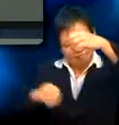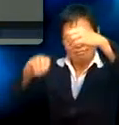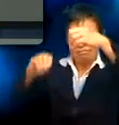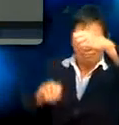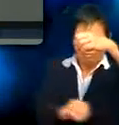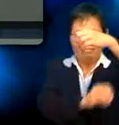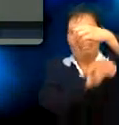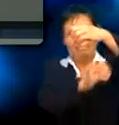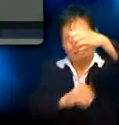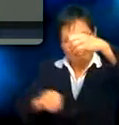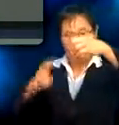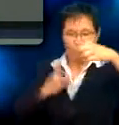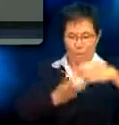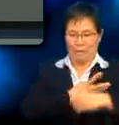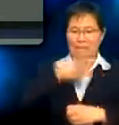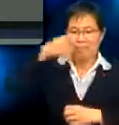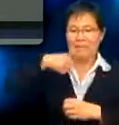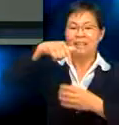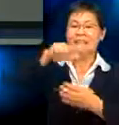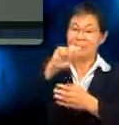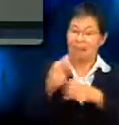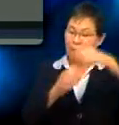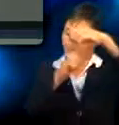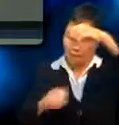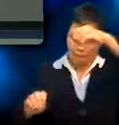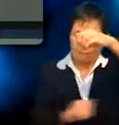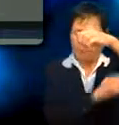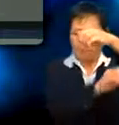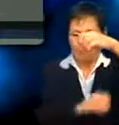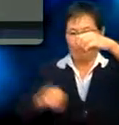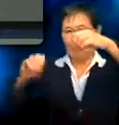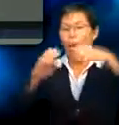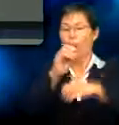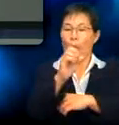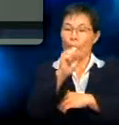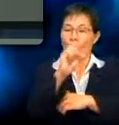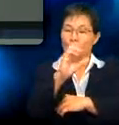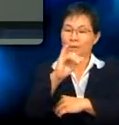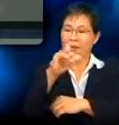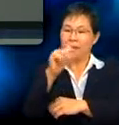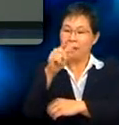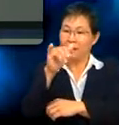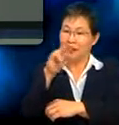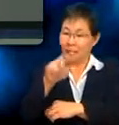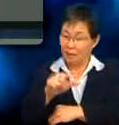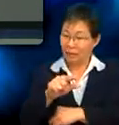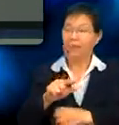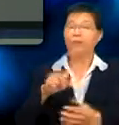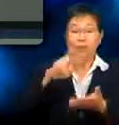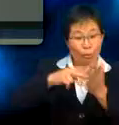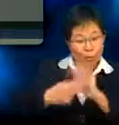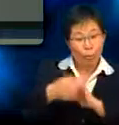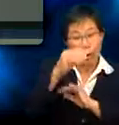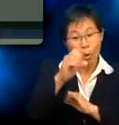side. We say that the pendulum is oscillating. Do you know what that means? An